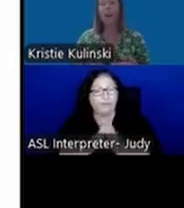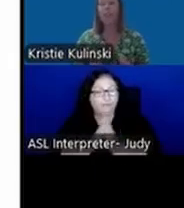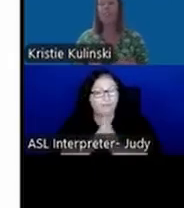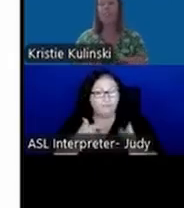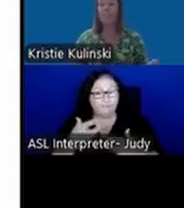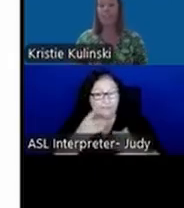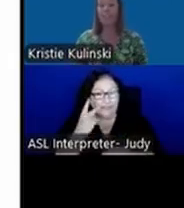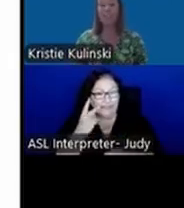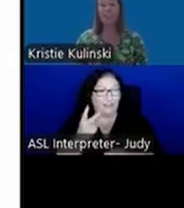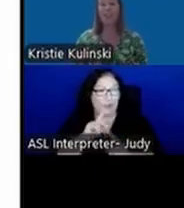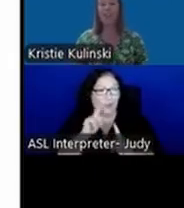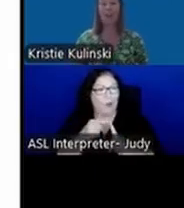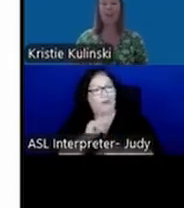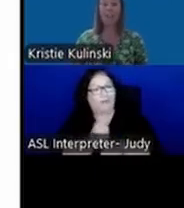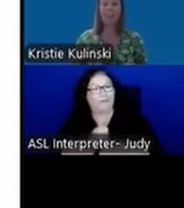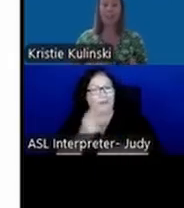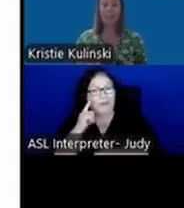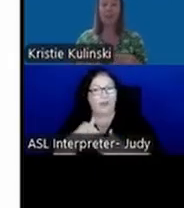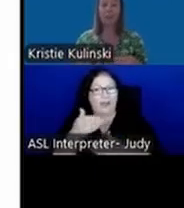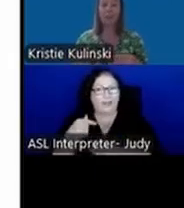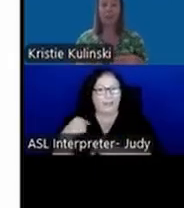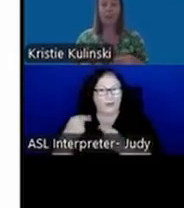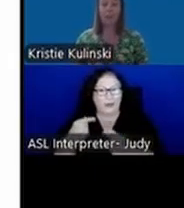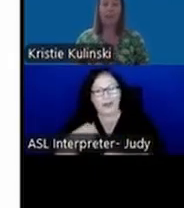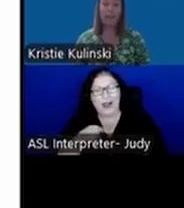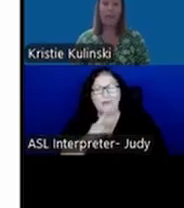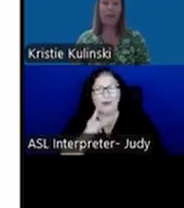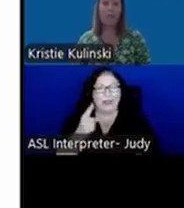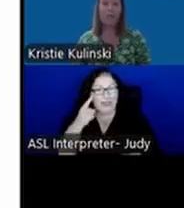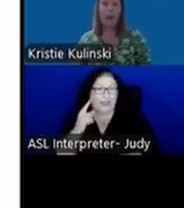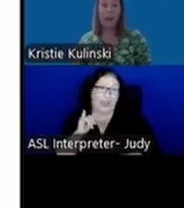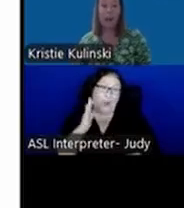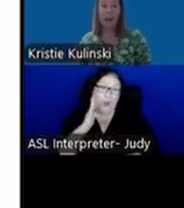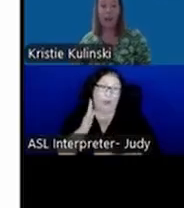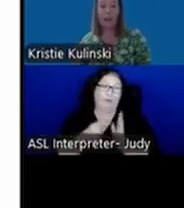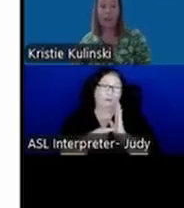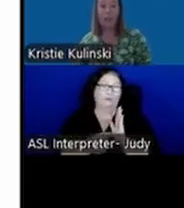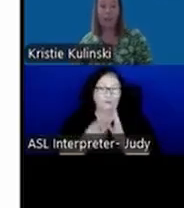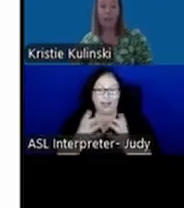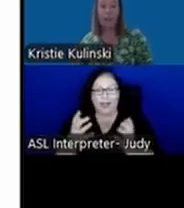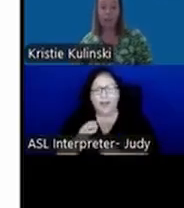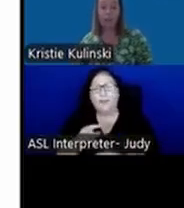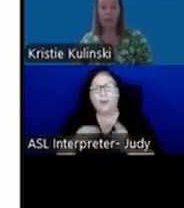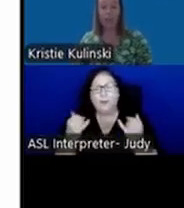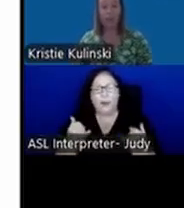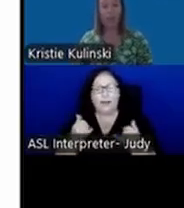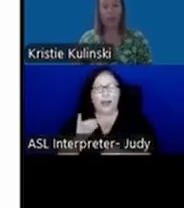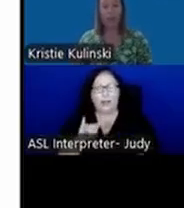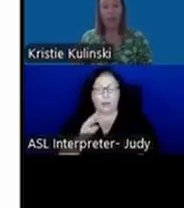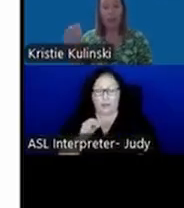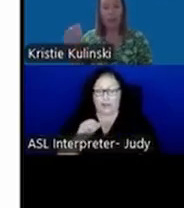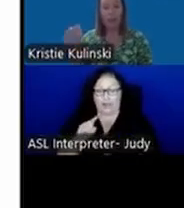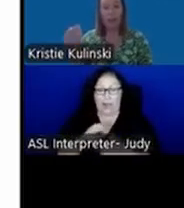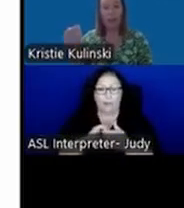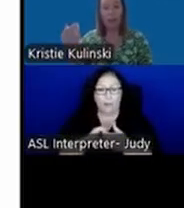next iteration of this RFI, because I think it'll be really telling. But as of right now, those Medicaid partnerships are at the top of